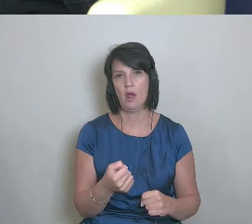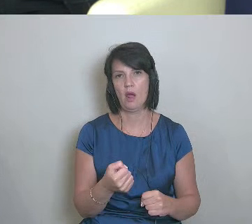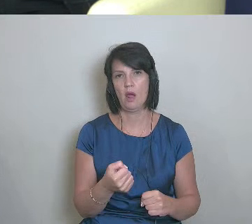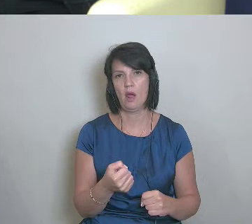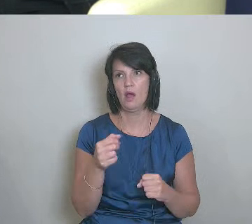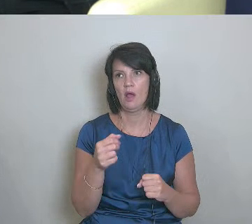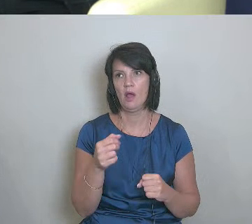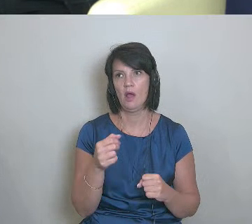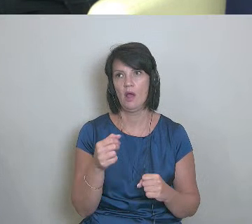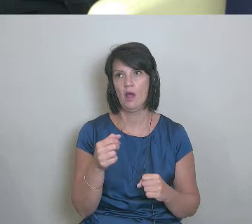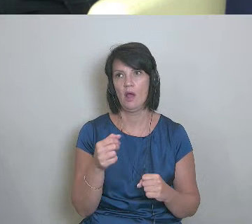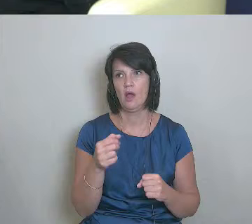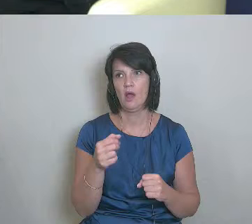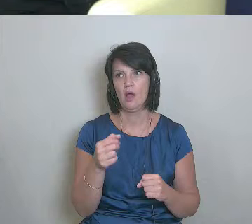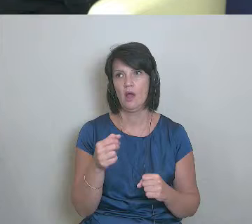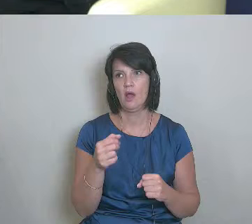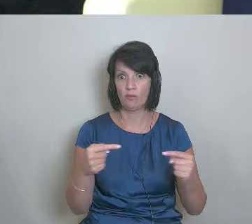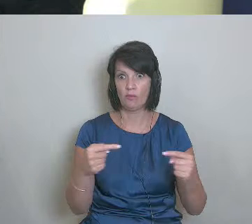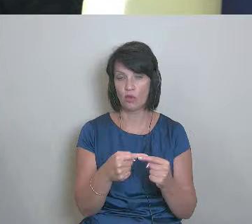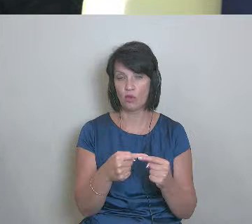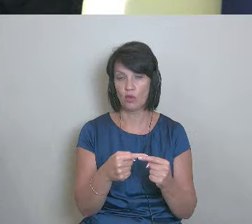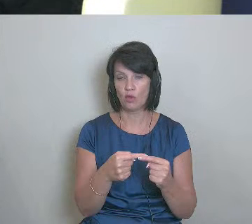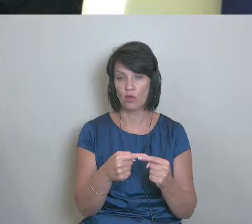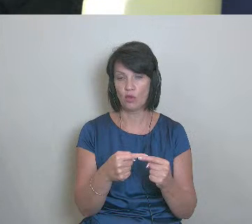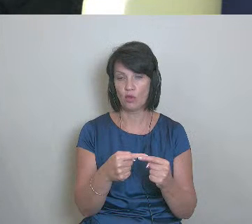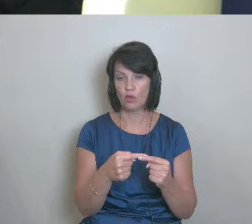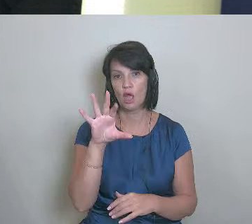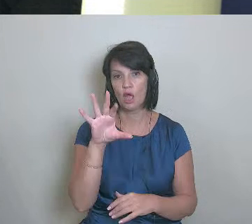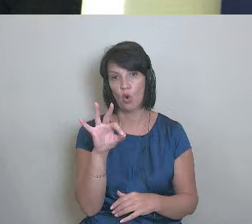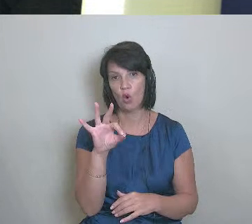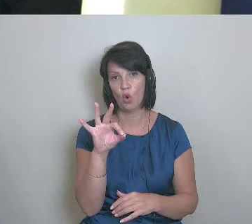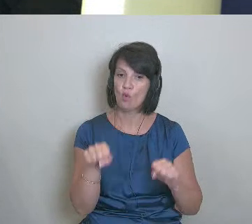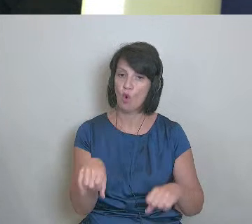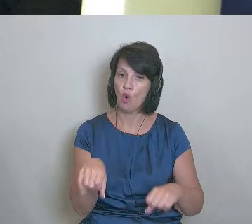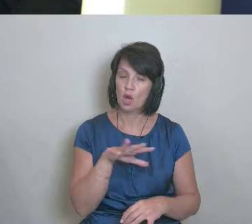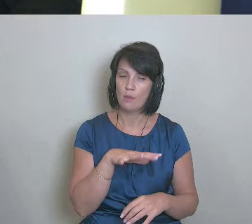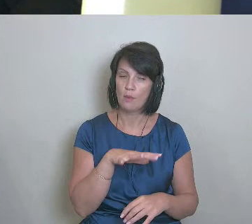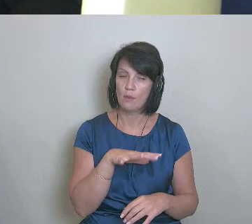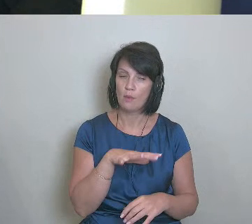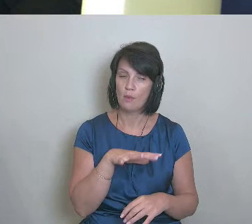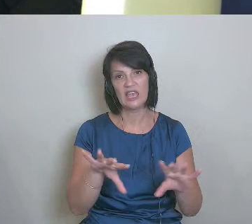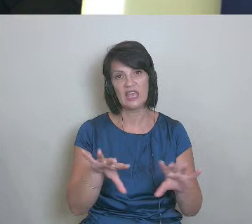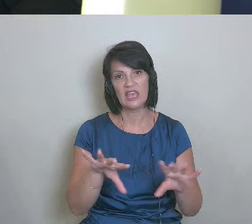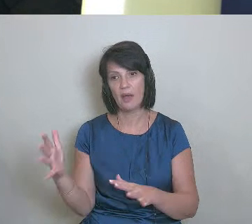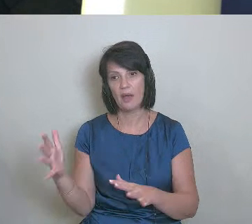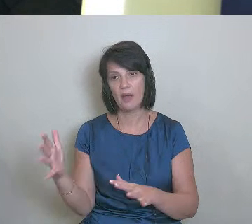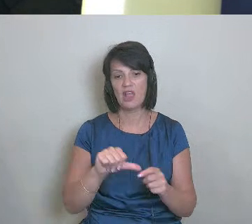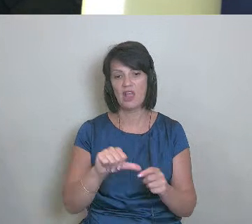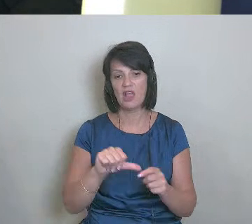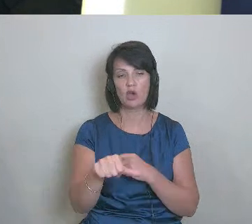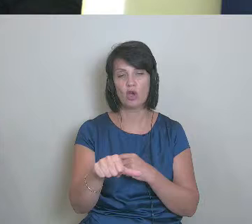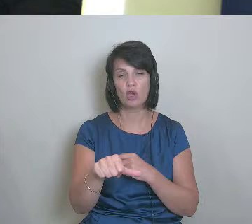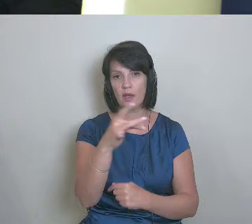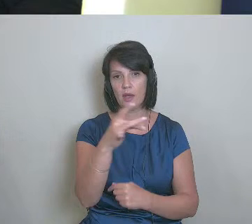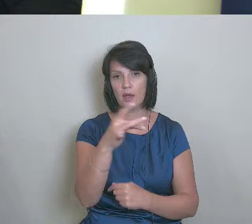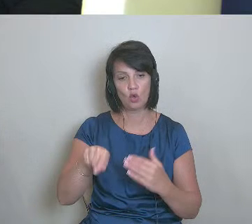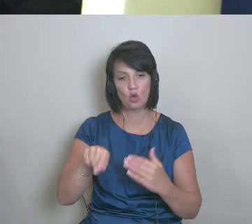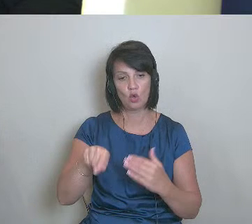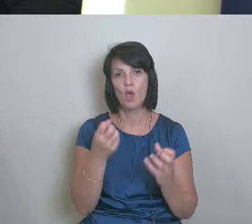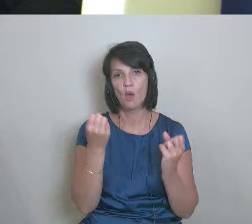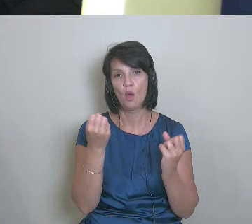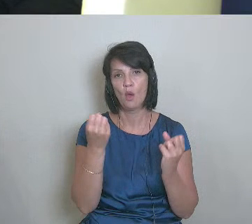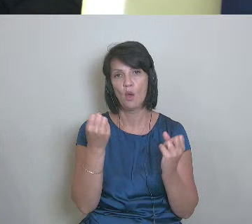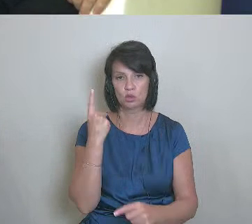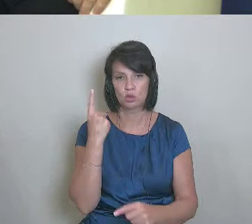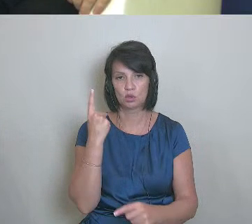the place for campaigning. And if we are establishing the sites, there could be cases that in some of the rayons